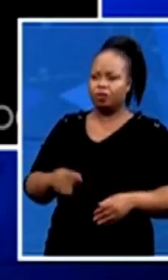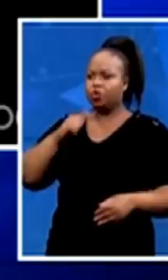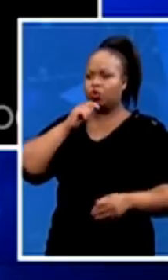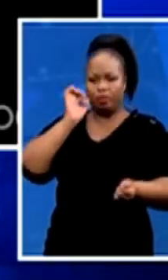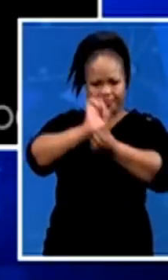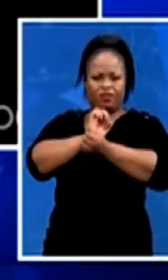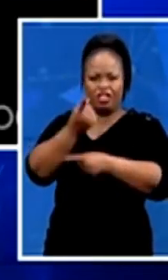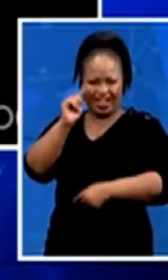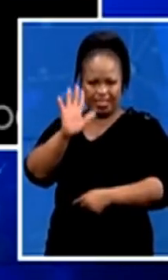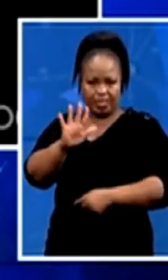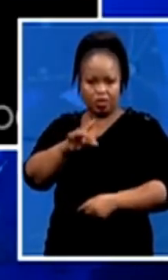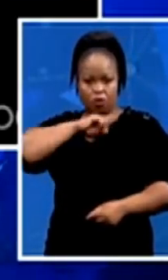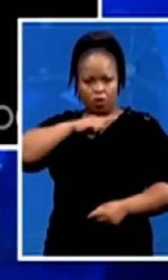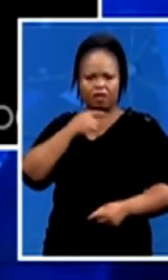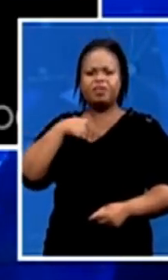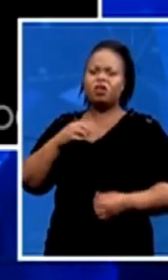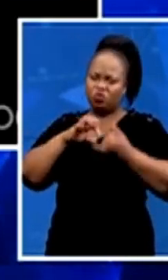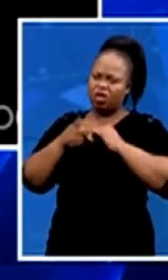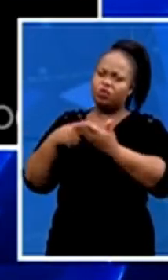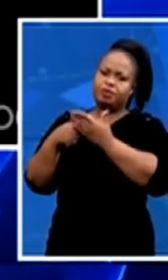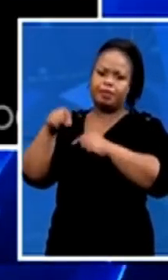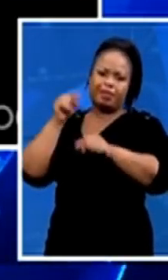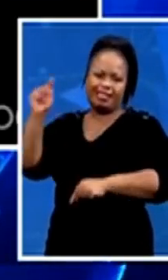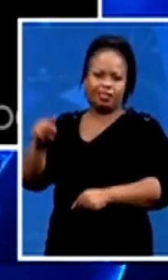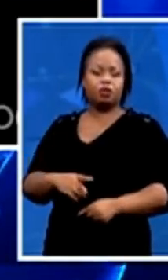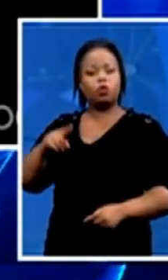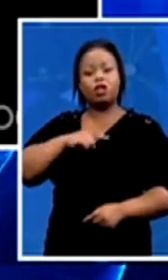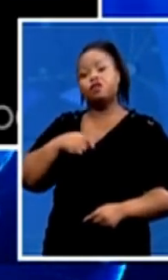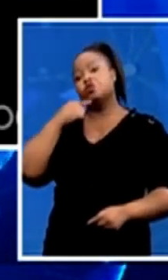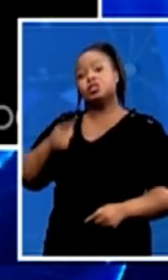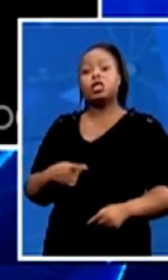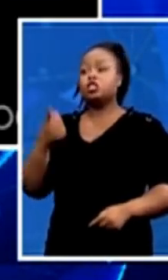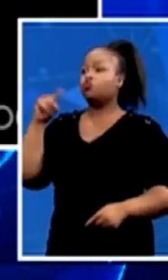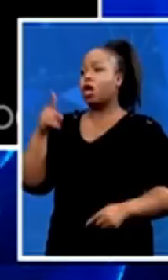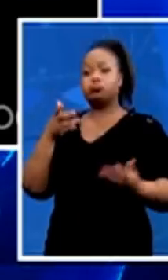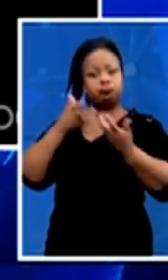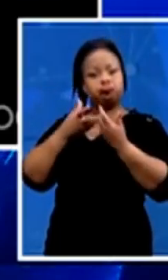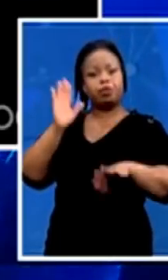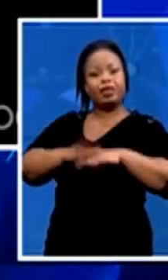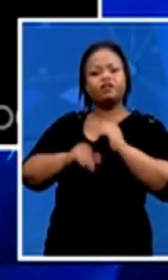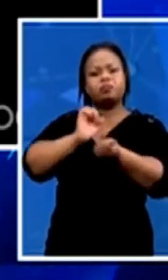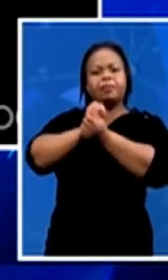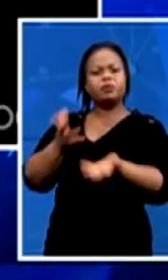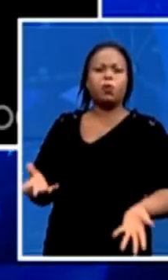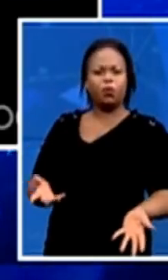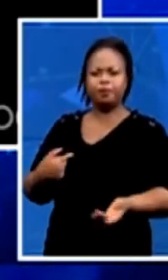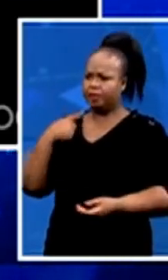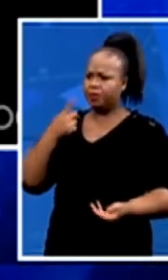of debate. If you assume that he was correctly convicted, that's the point I'm making. Then, of